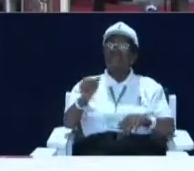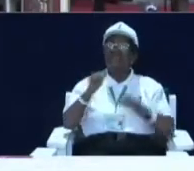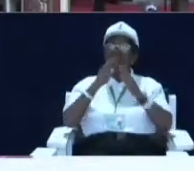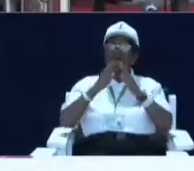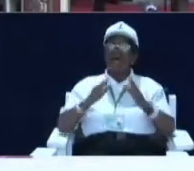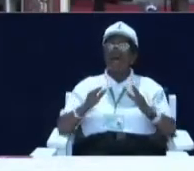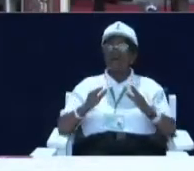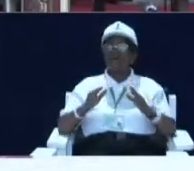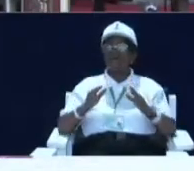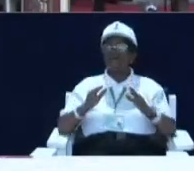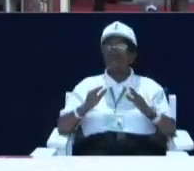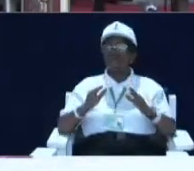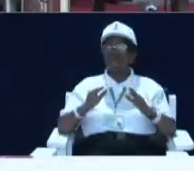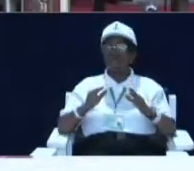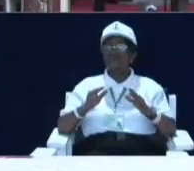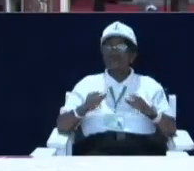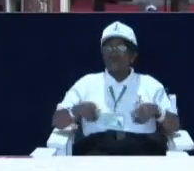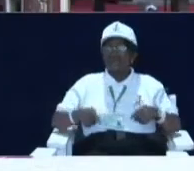surviving.